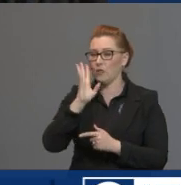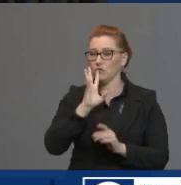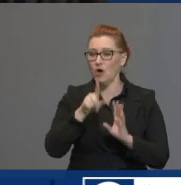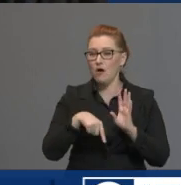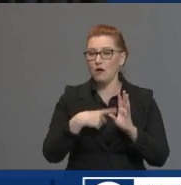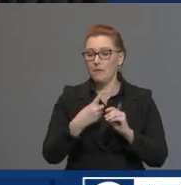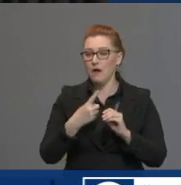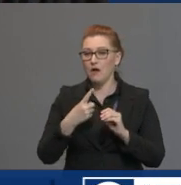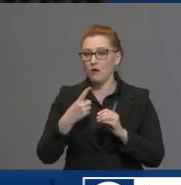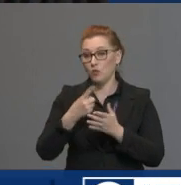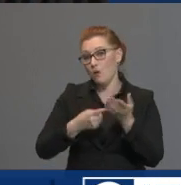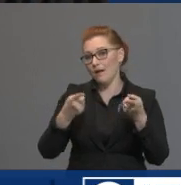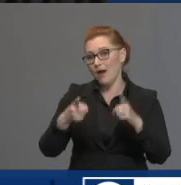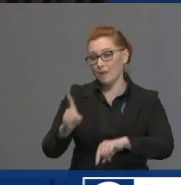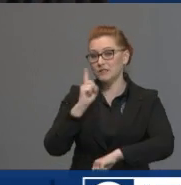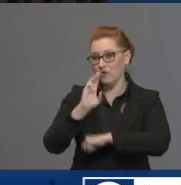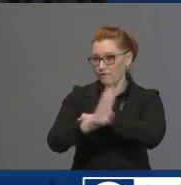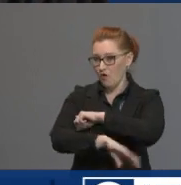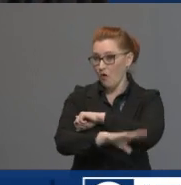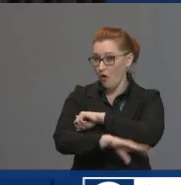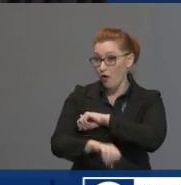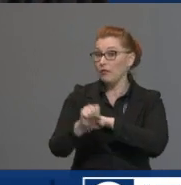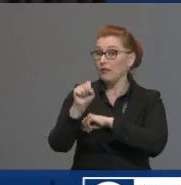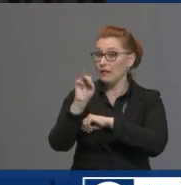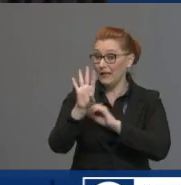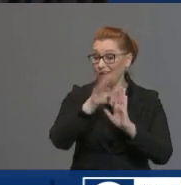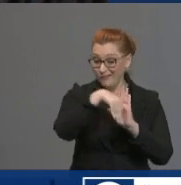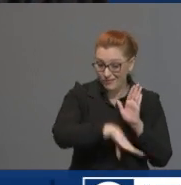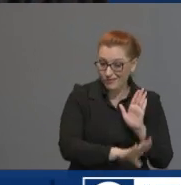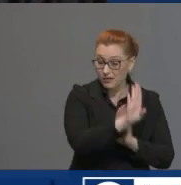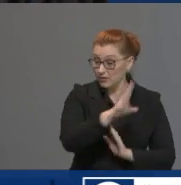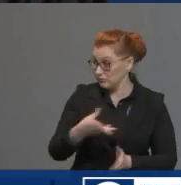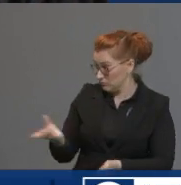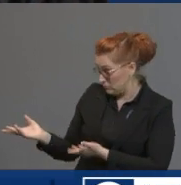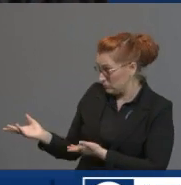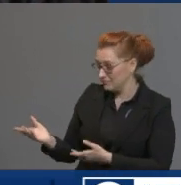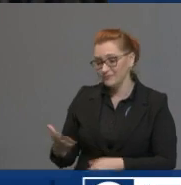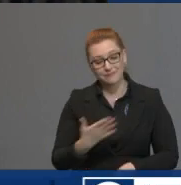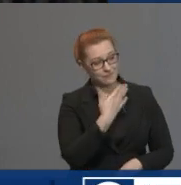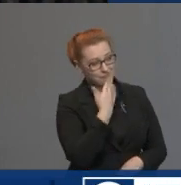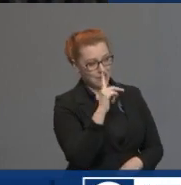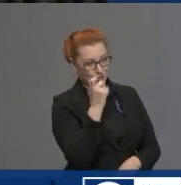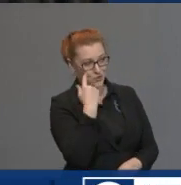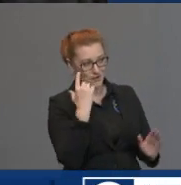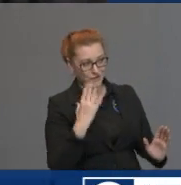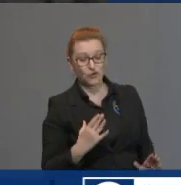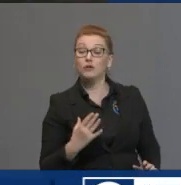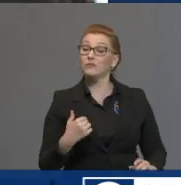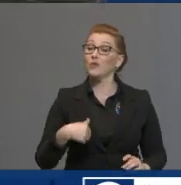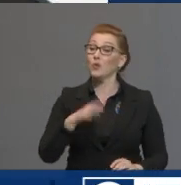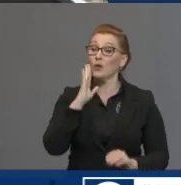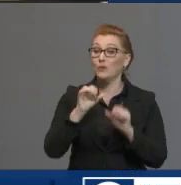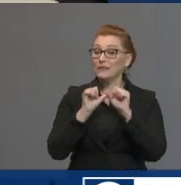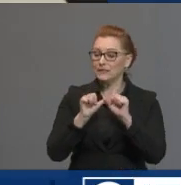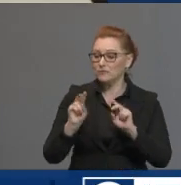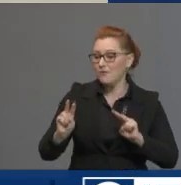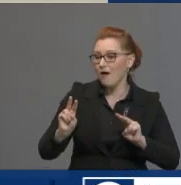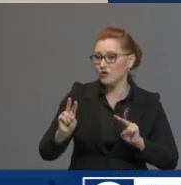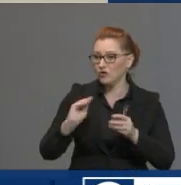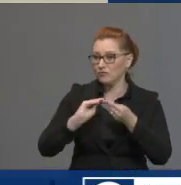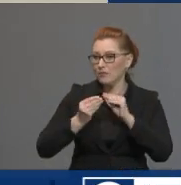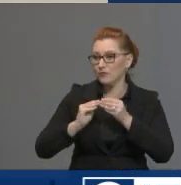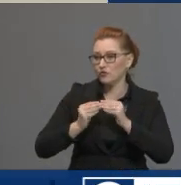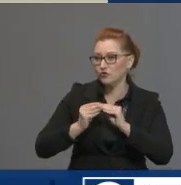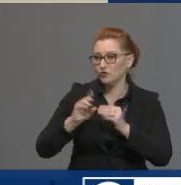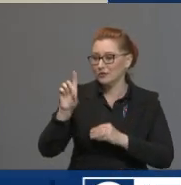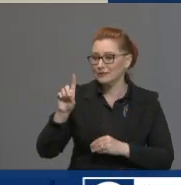talk about what happens in the fall if and when it returns. Dr. Christ? Thank you, Governor. So we continue to monitor the